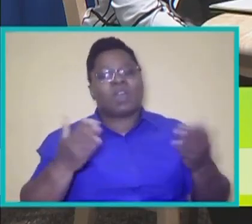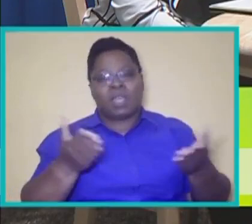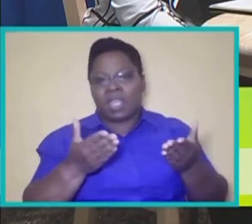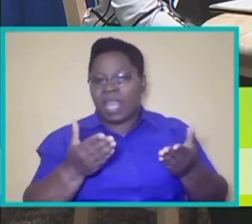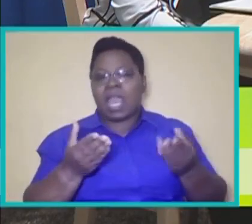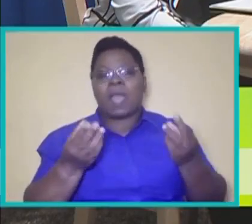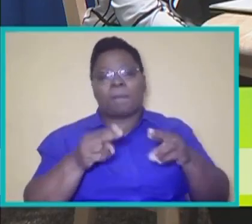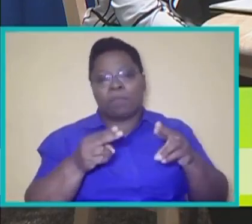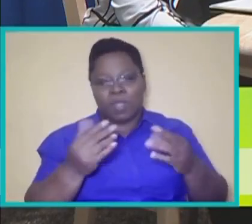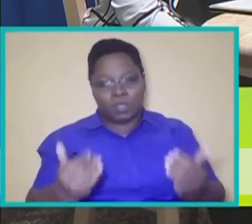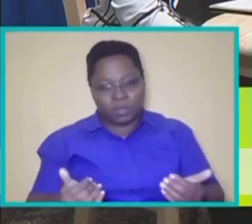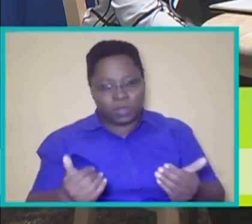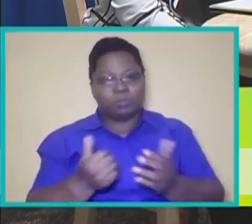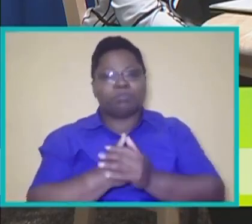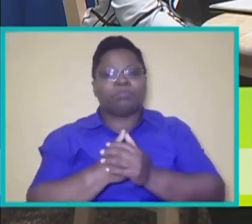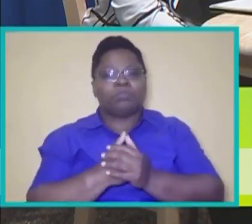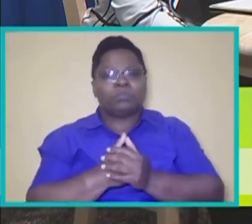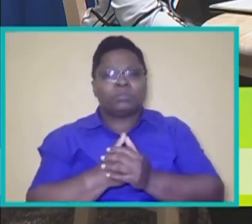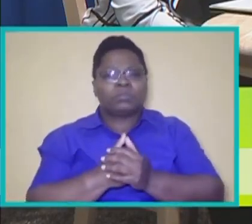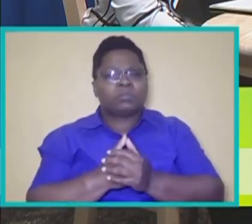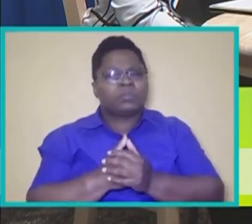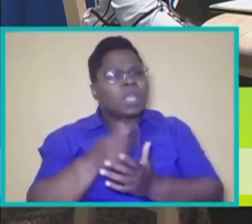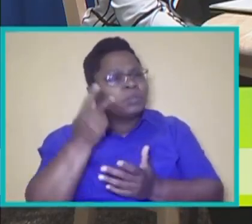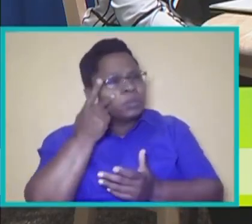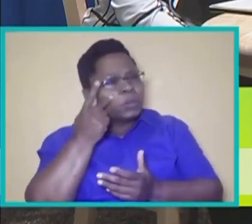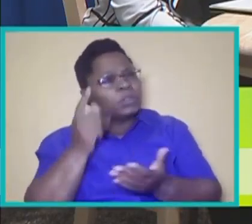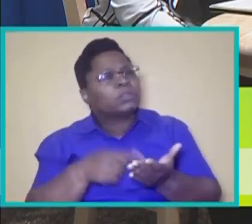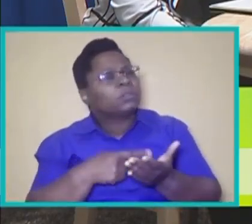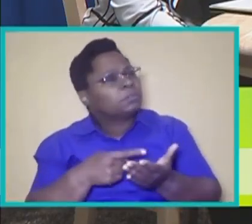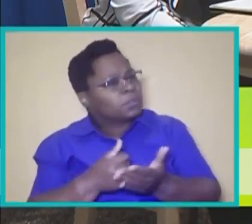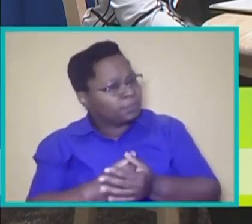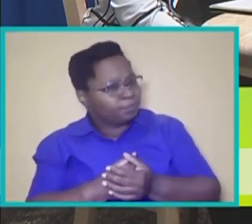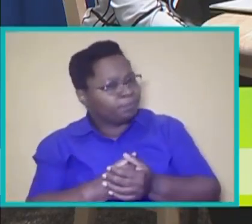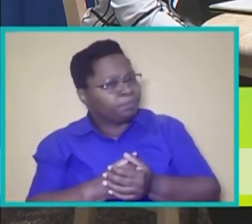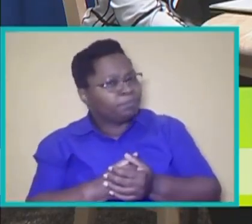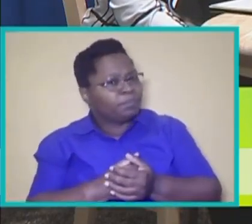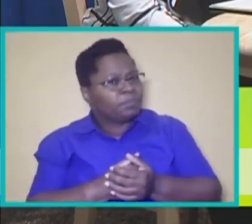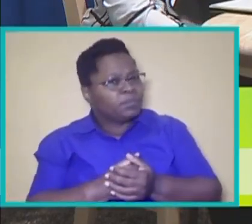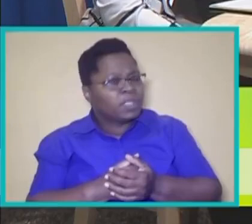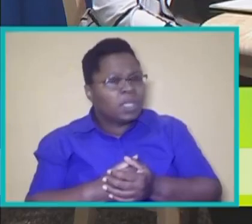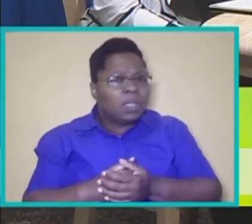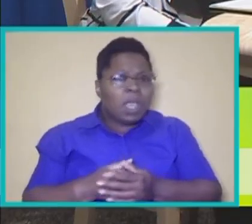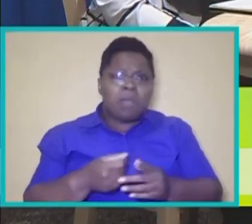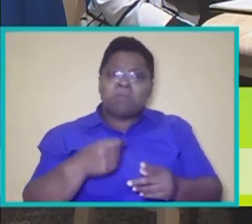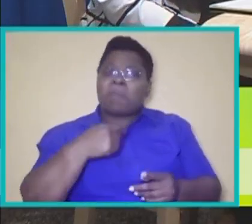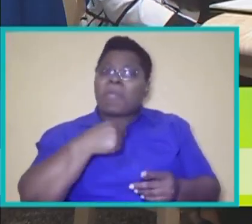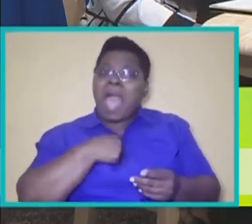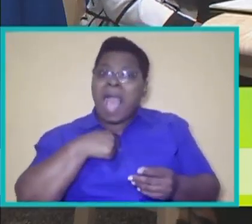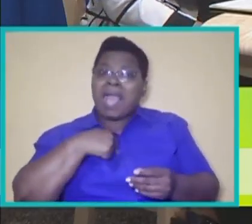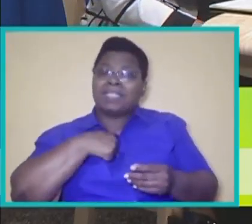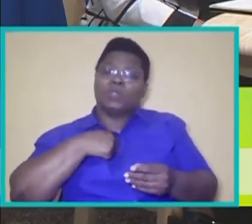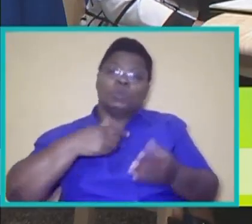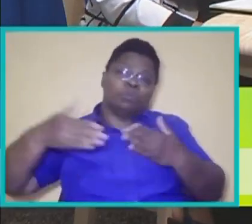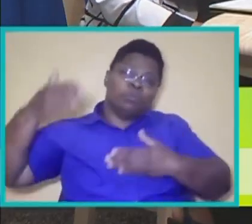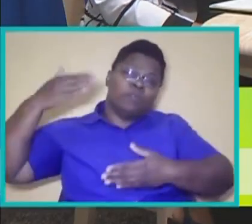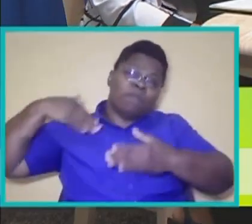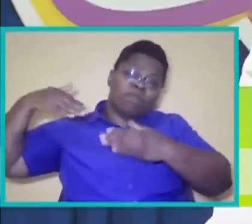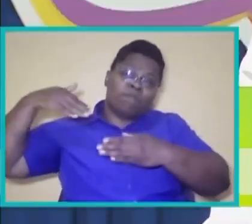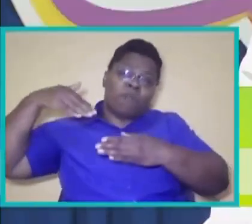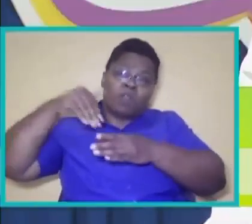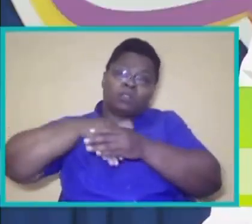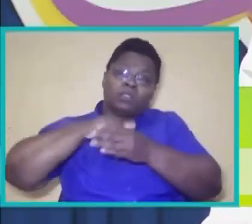that I have observed, because since my time in school, I really find that the need